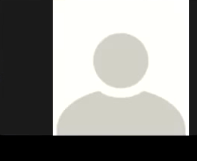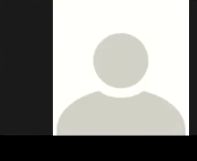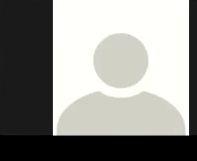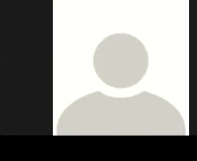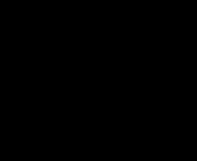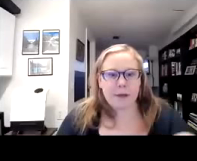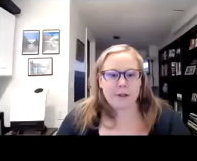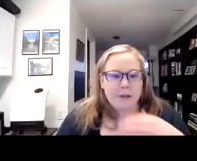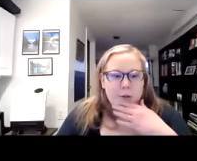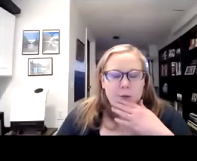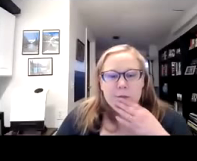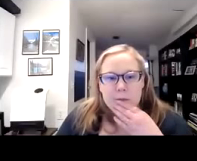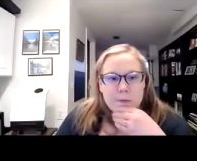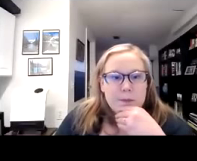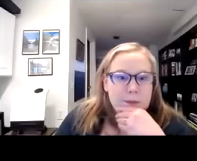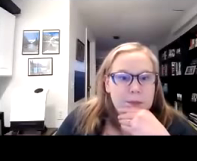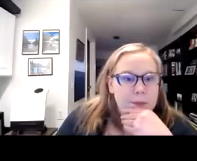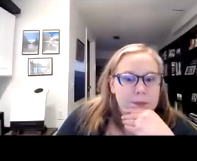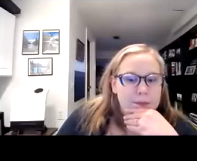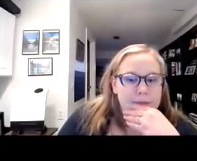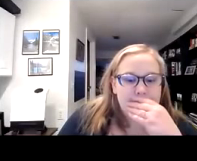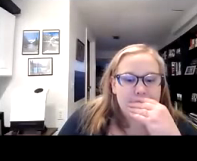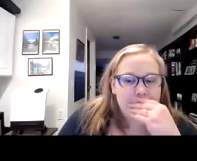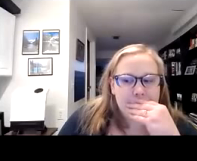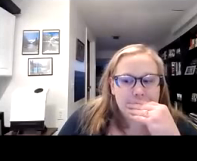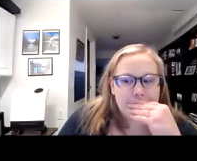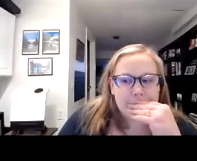It should just show up on your Zoom.